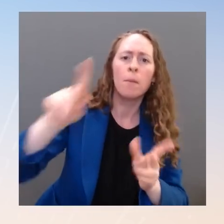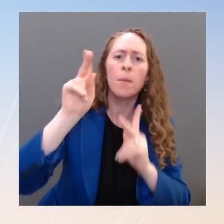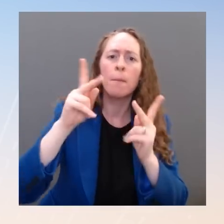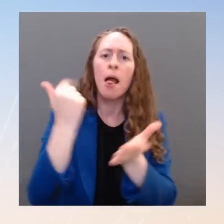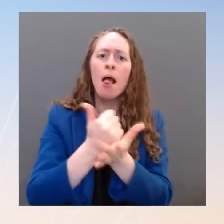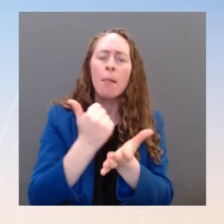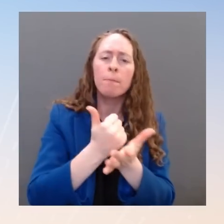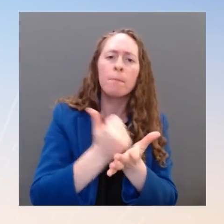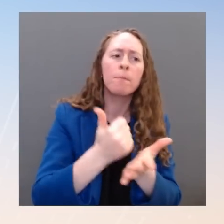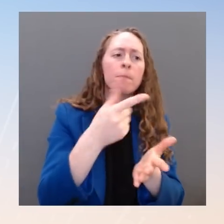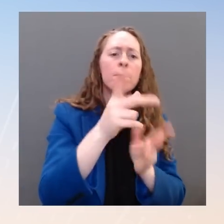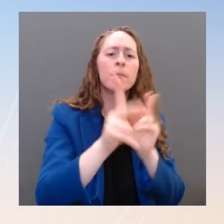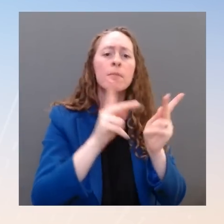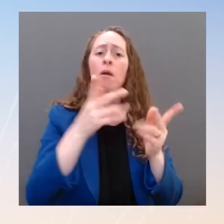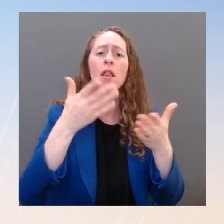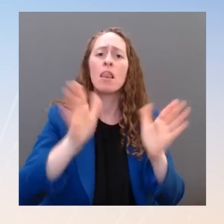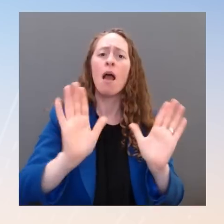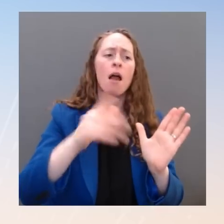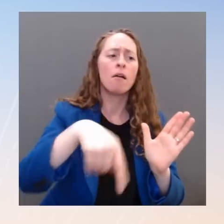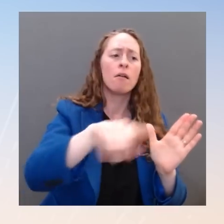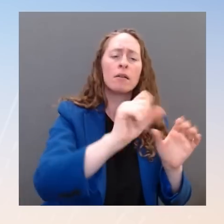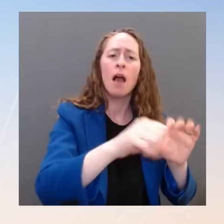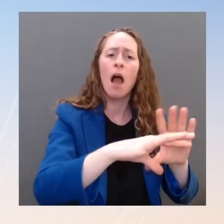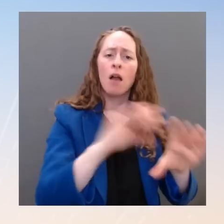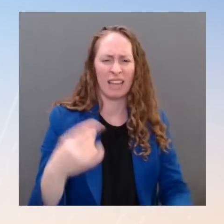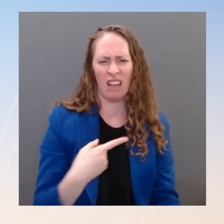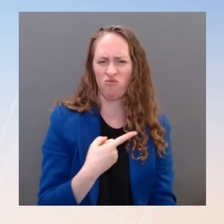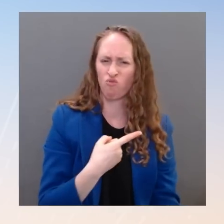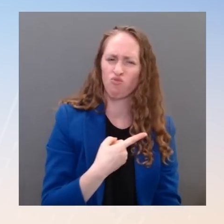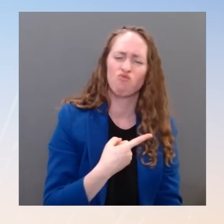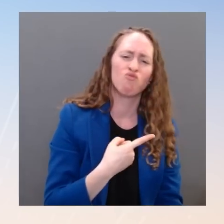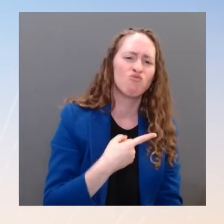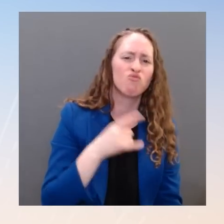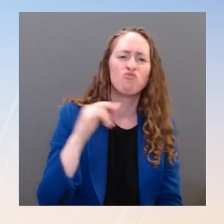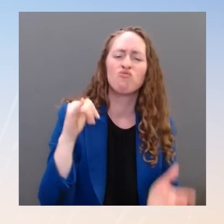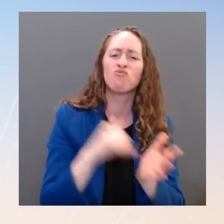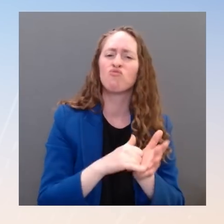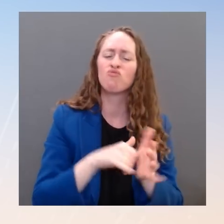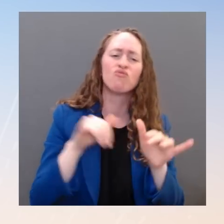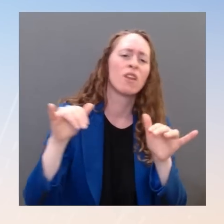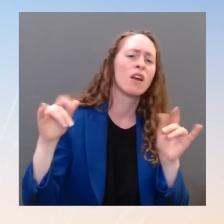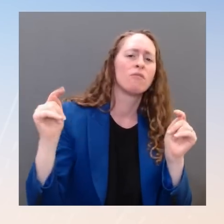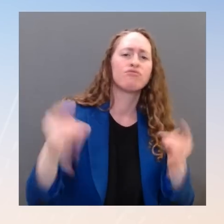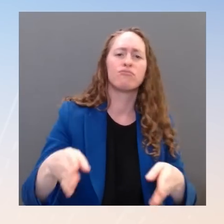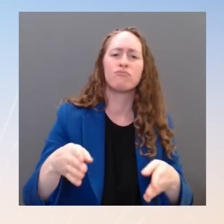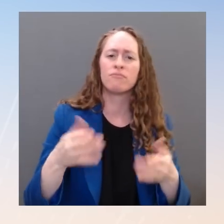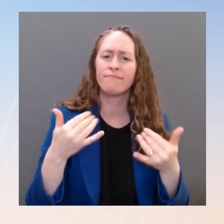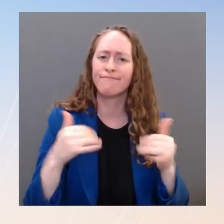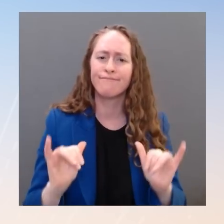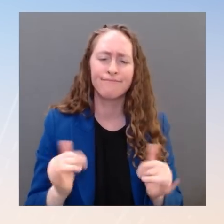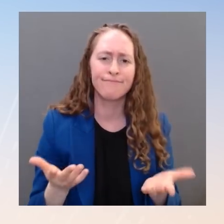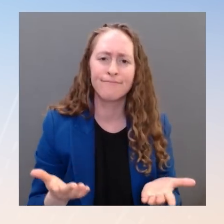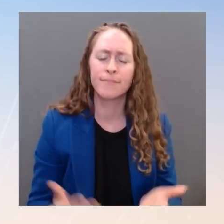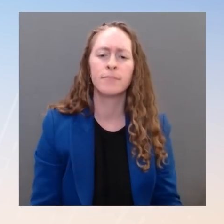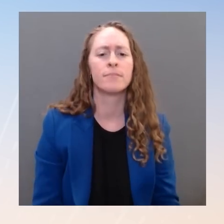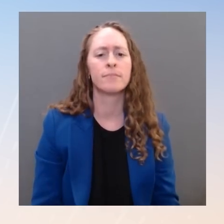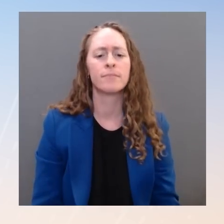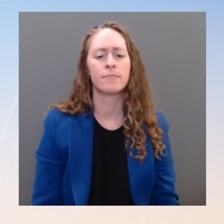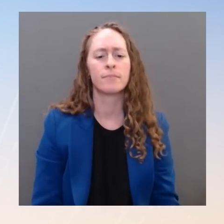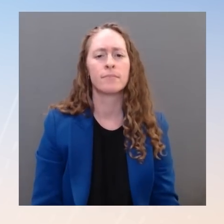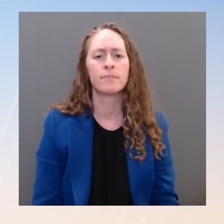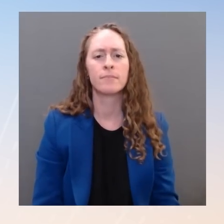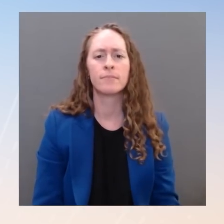implement the strategy that we laid out from early in this conflict, which is to provide the type of security and military assistance to help the